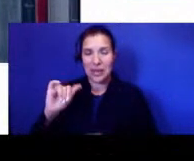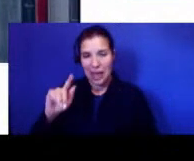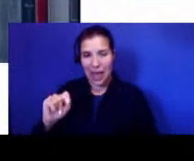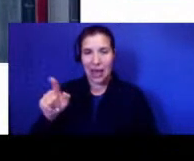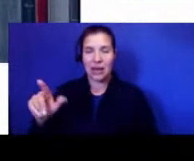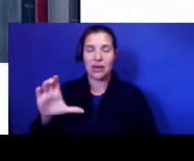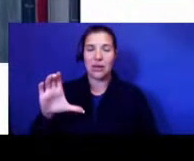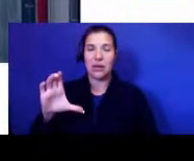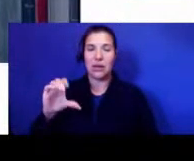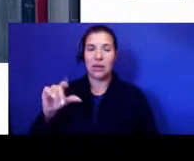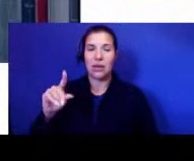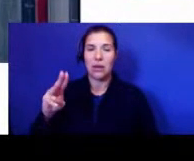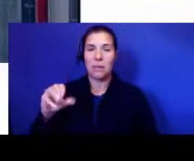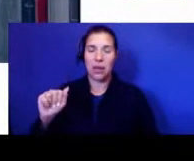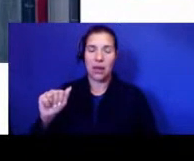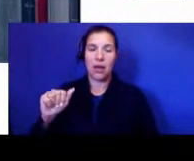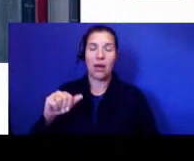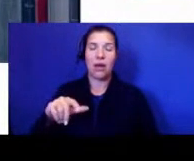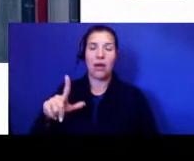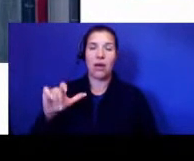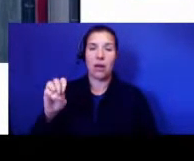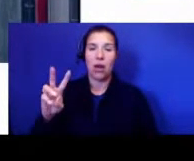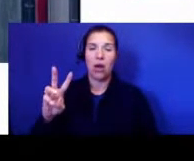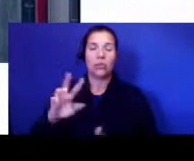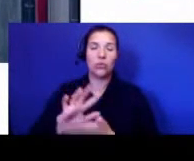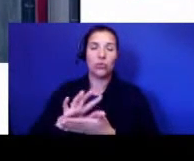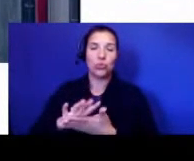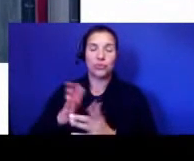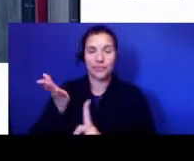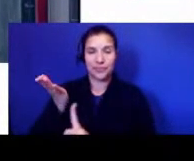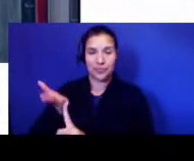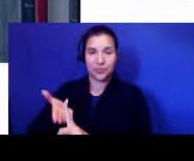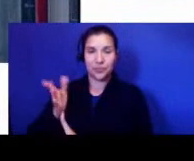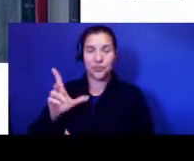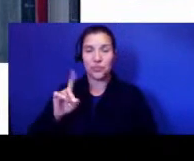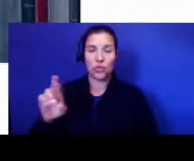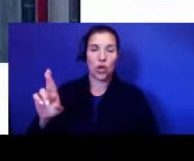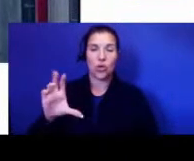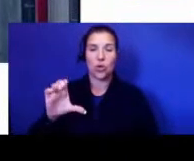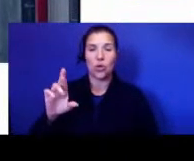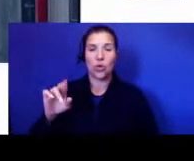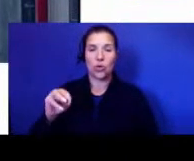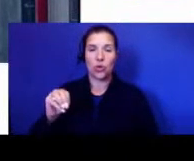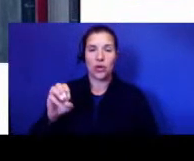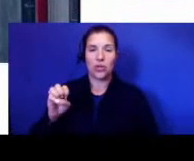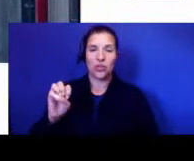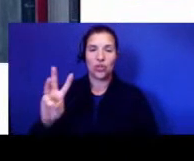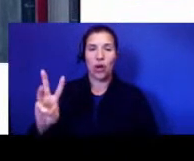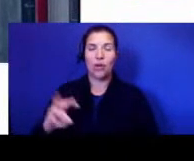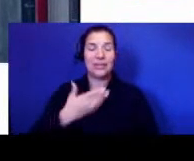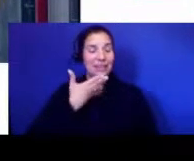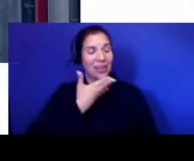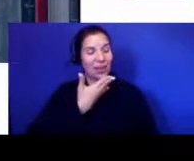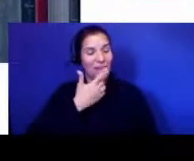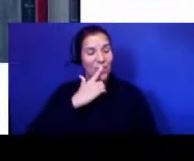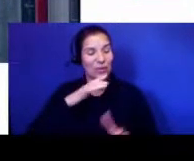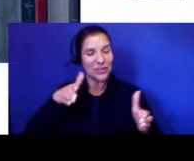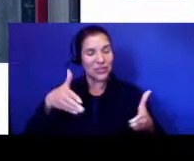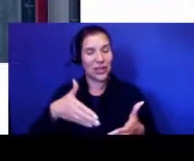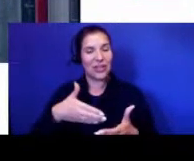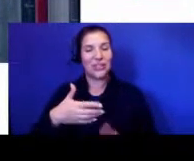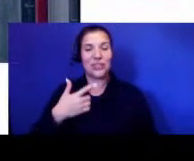School. Dr. Crenshaw. Thank you for the kind introduction. Good